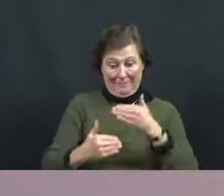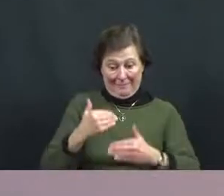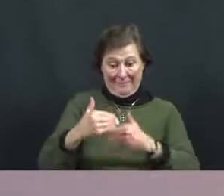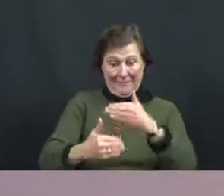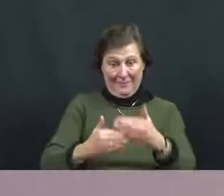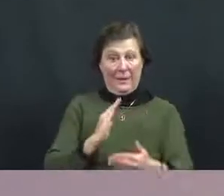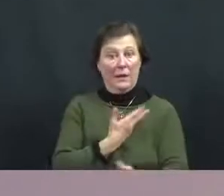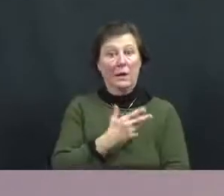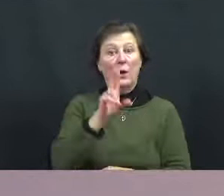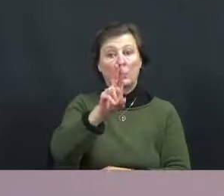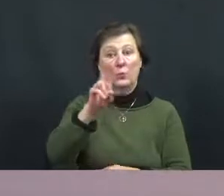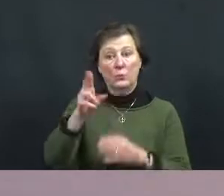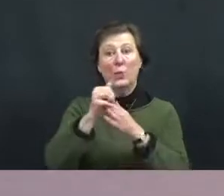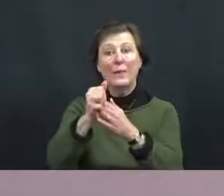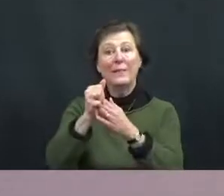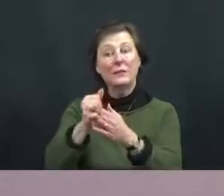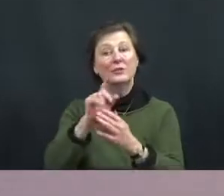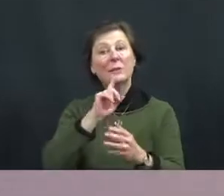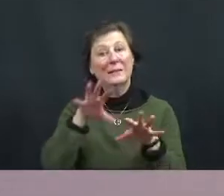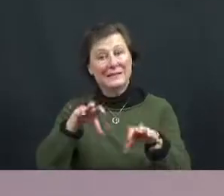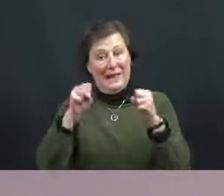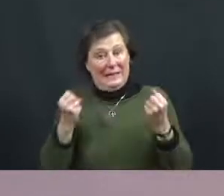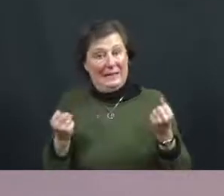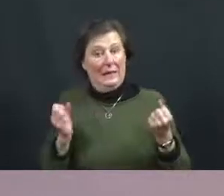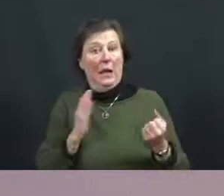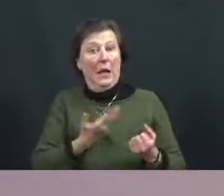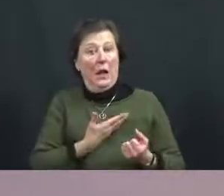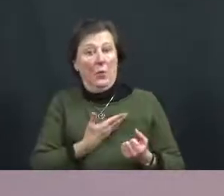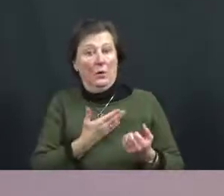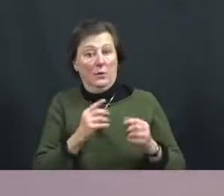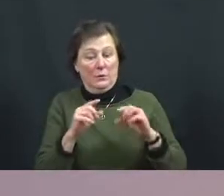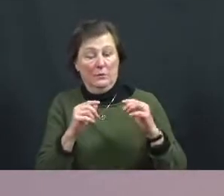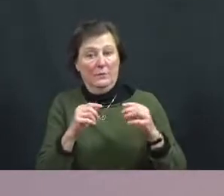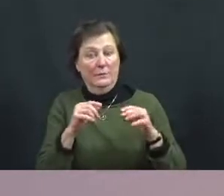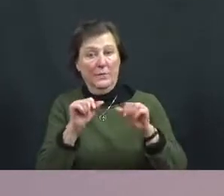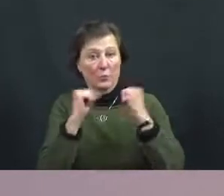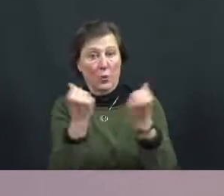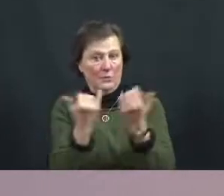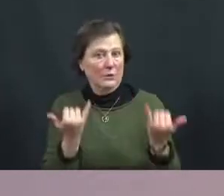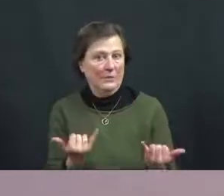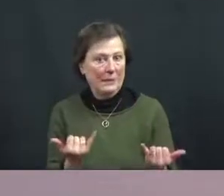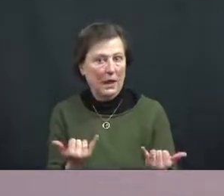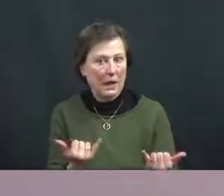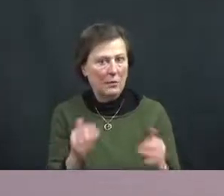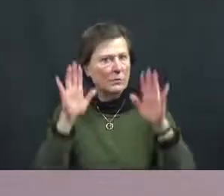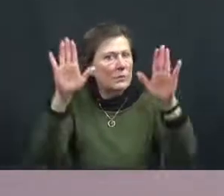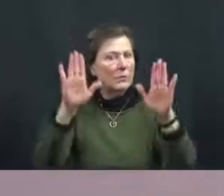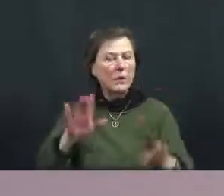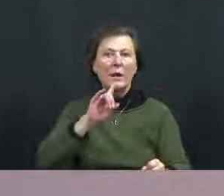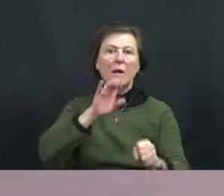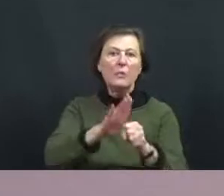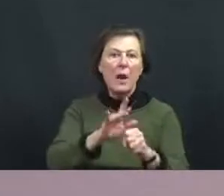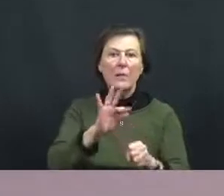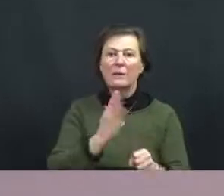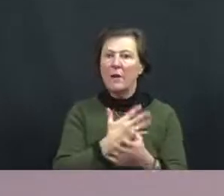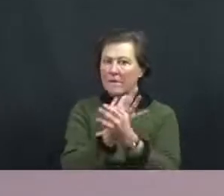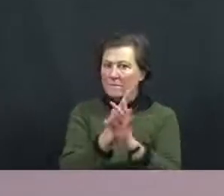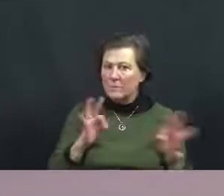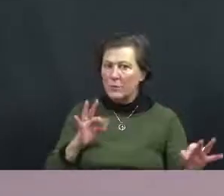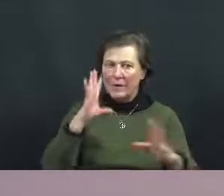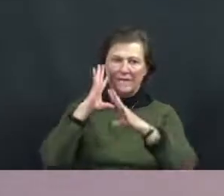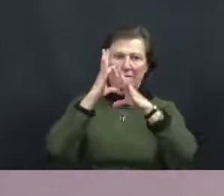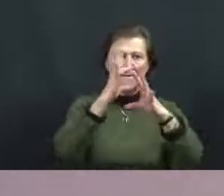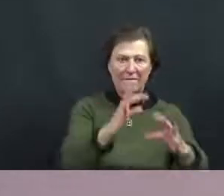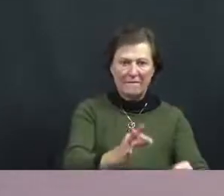Unitarian Universalist leadership is taking our movement. The great promise of our free faith is under